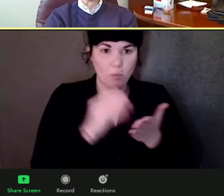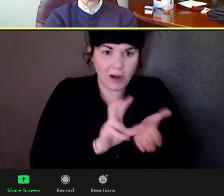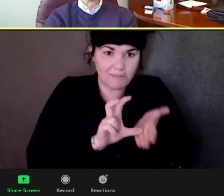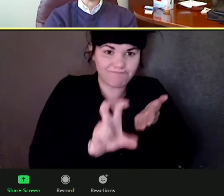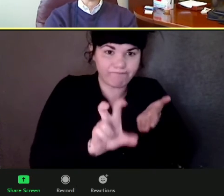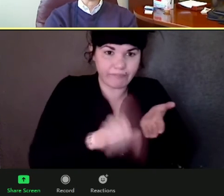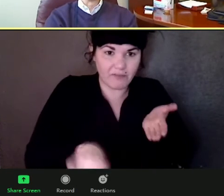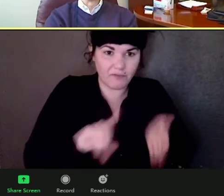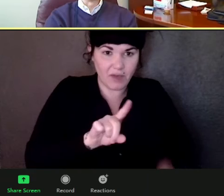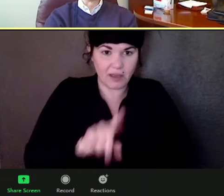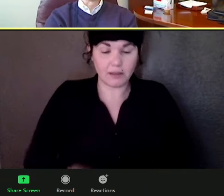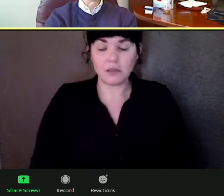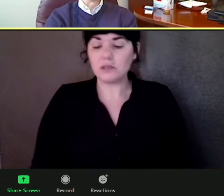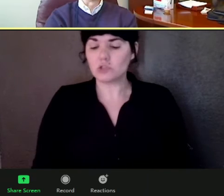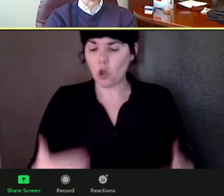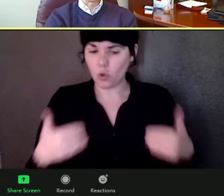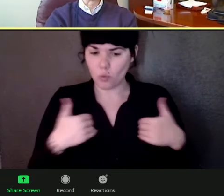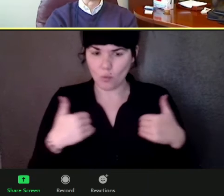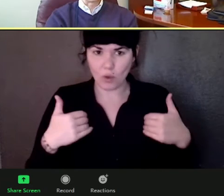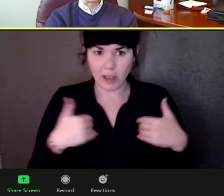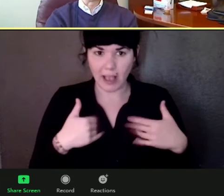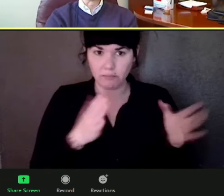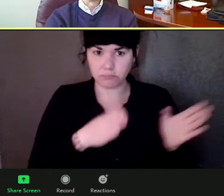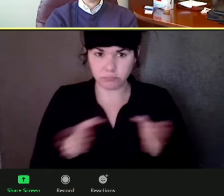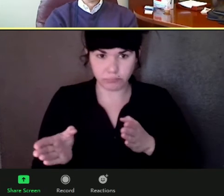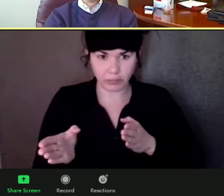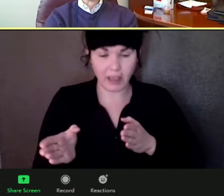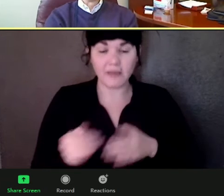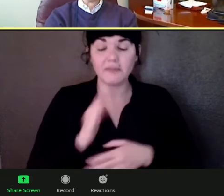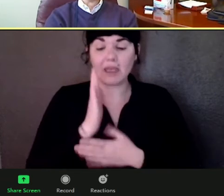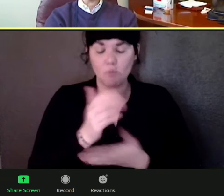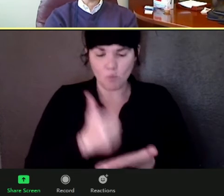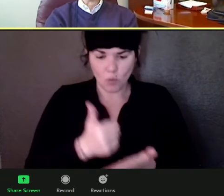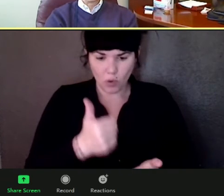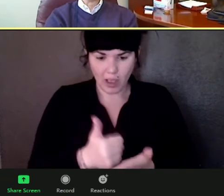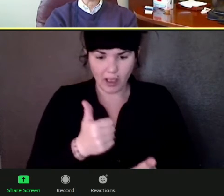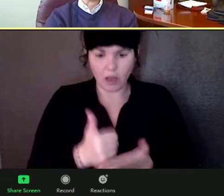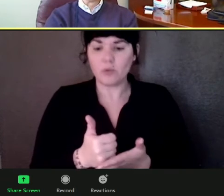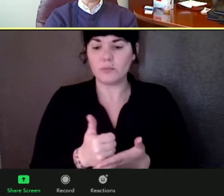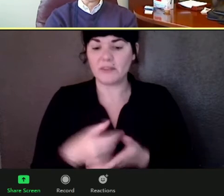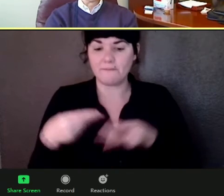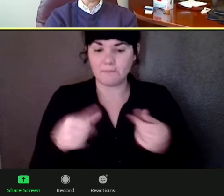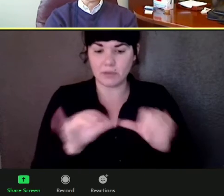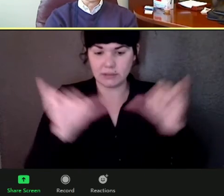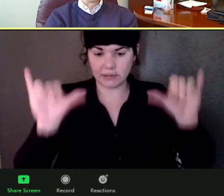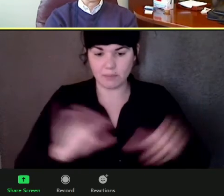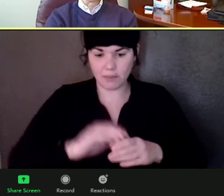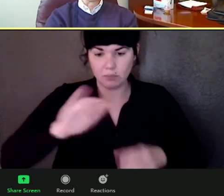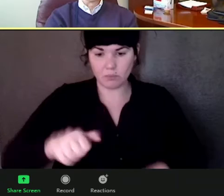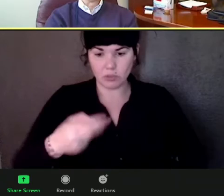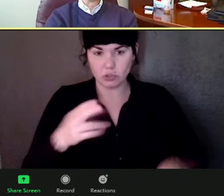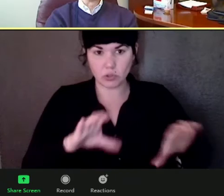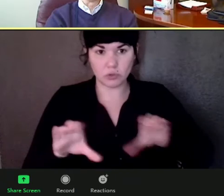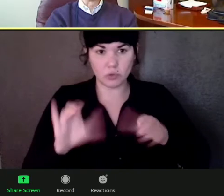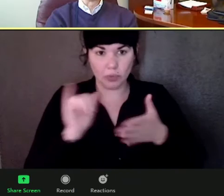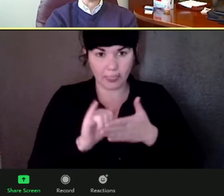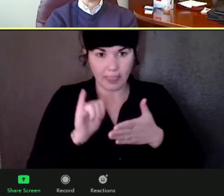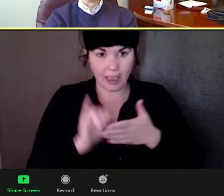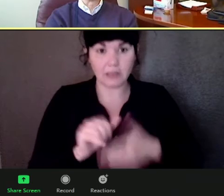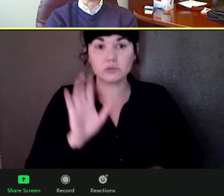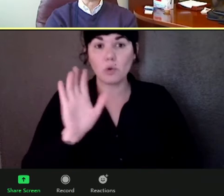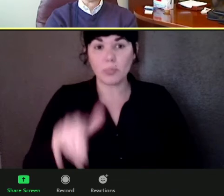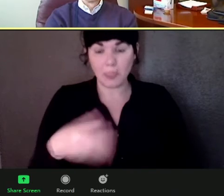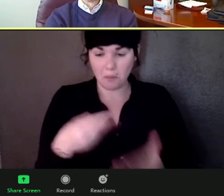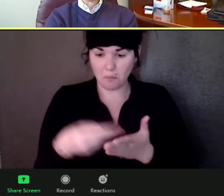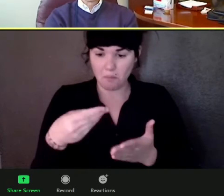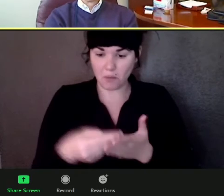funding system here in the state of Michigan to do exactly that. And so these ESSERS funds, as we call them, that are coming into local school